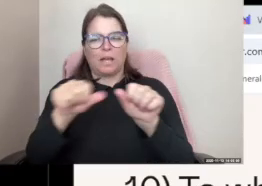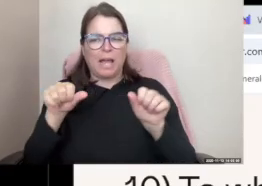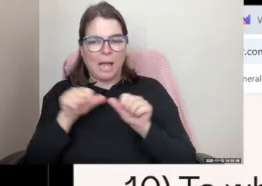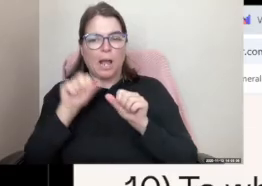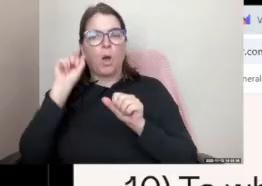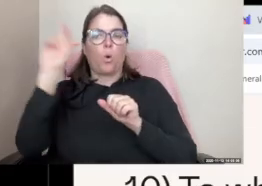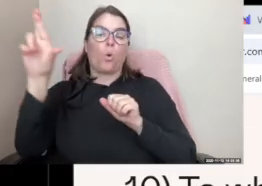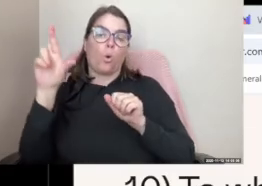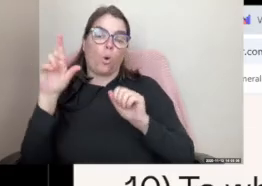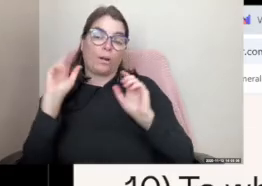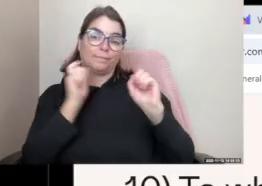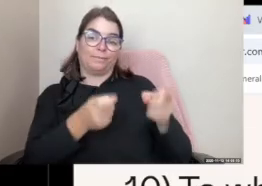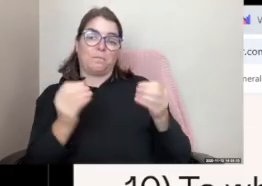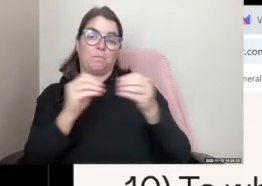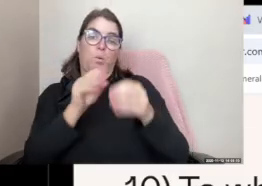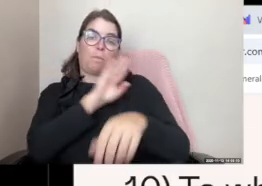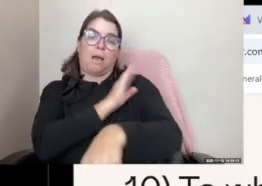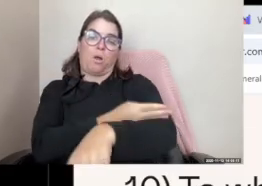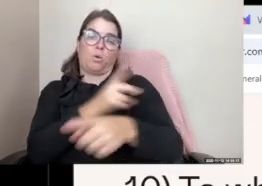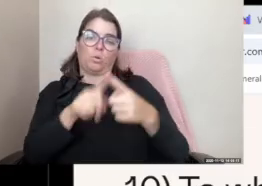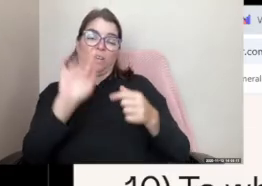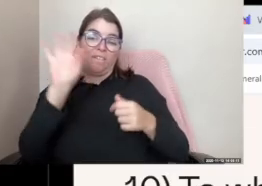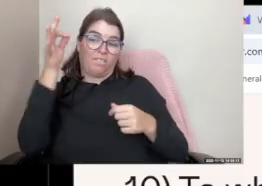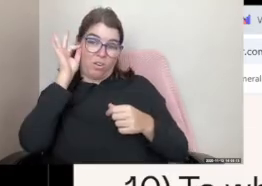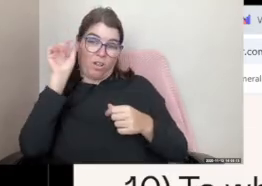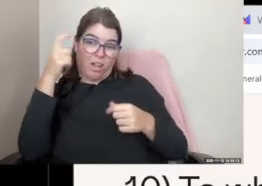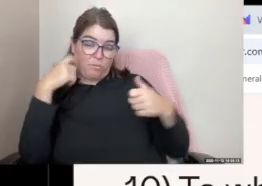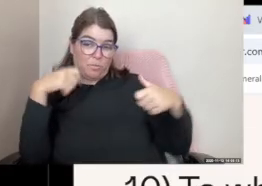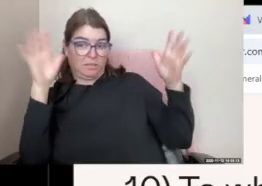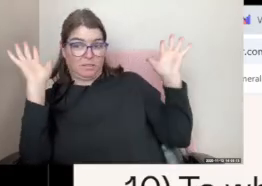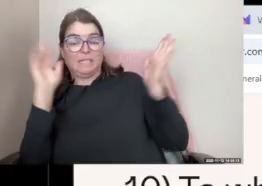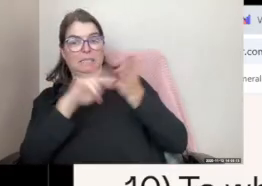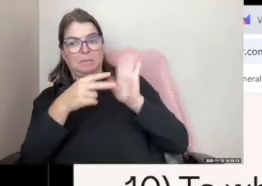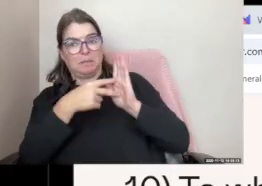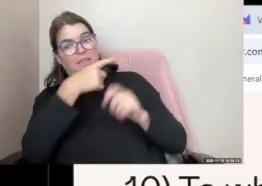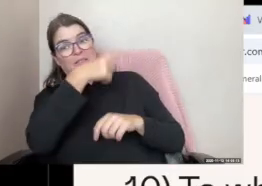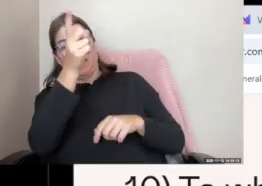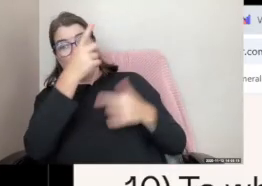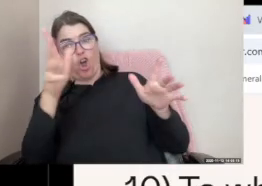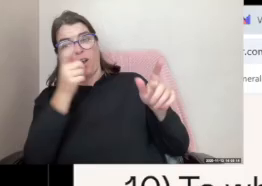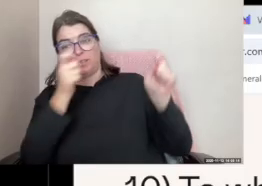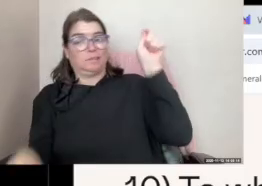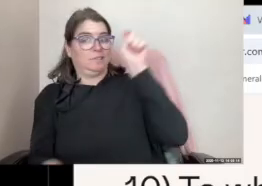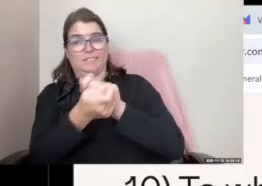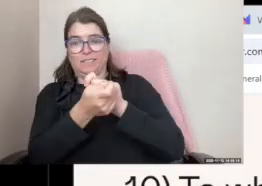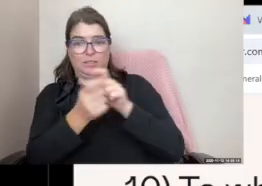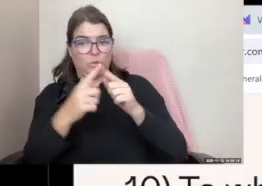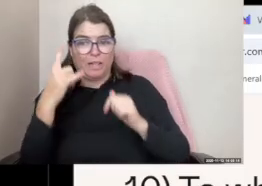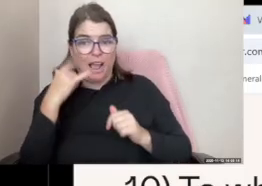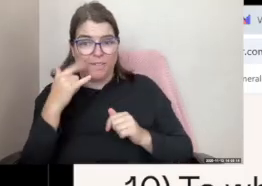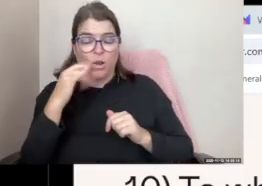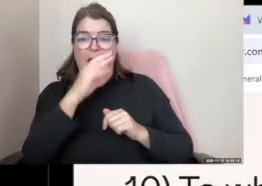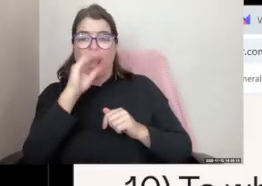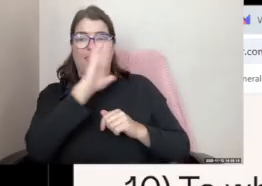national ambient air quality standards. And so we have to be very serious about how we are eliminating pollution from these areas